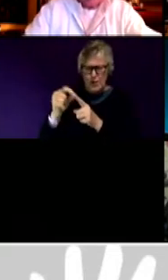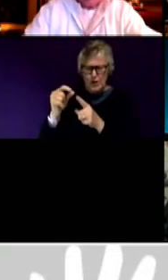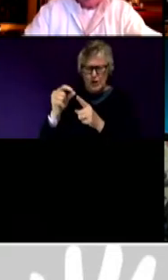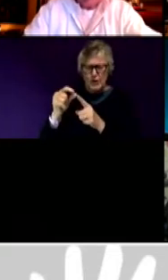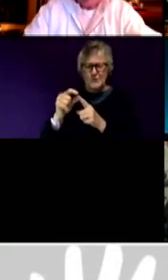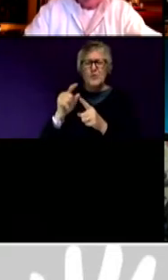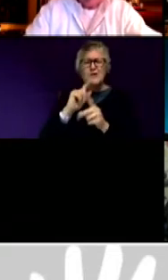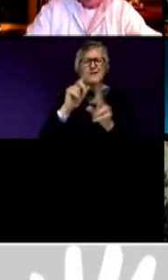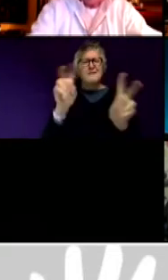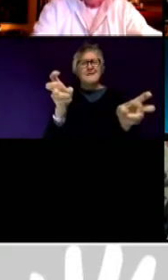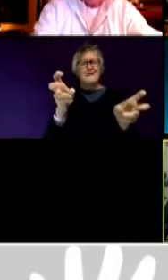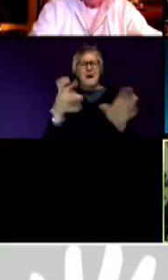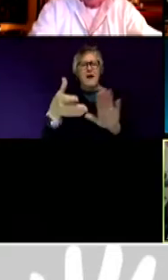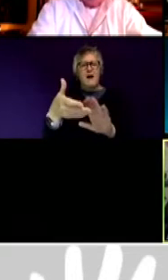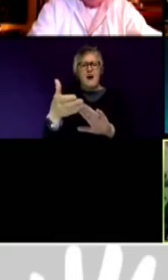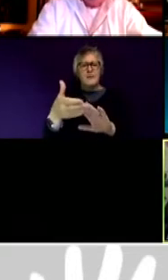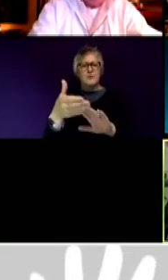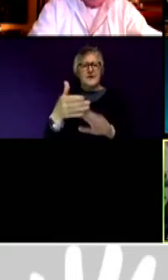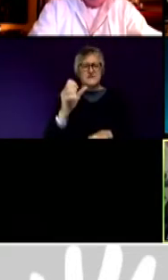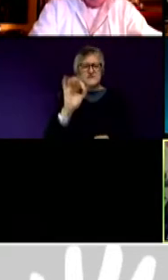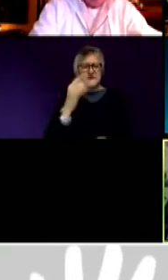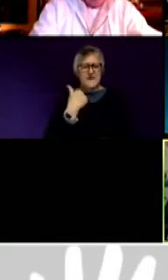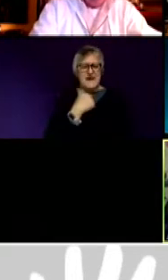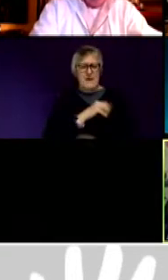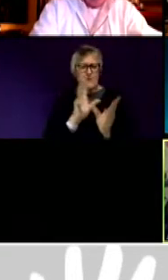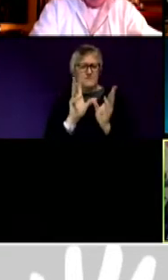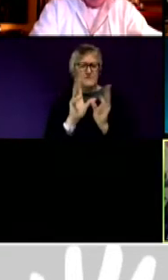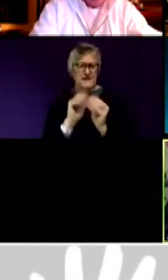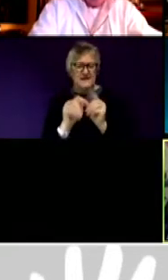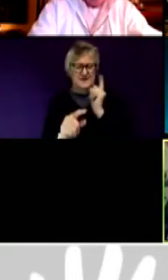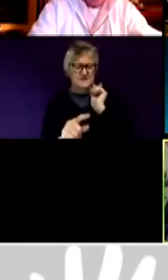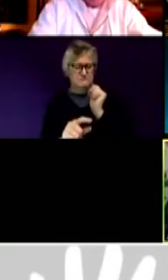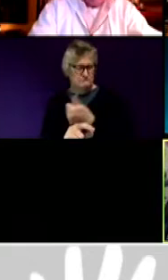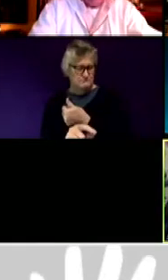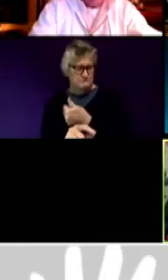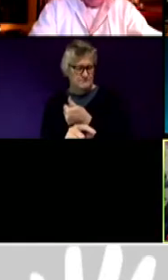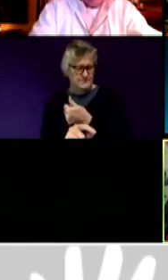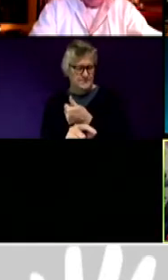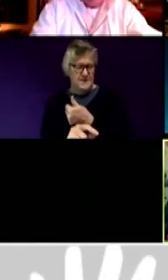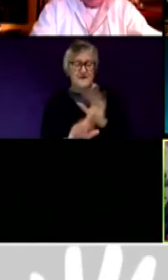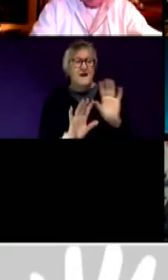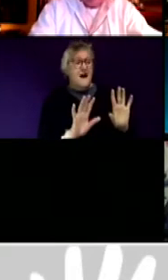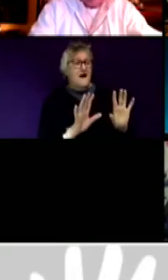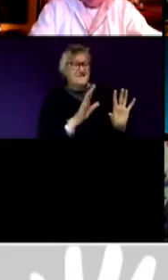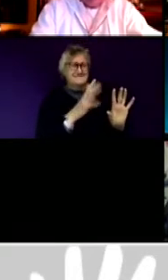Yeah. Okay, terrific. Thank you. I just want to make sure it was all coming kind of fast and furious.